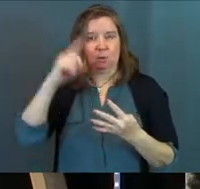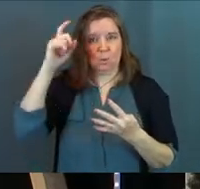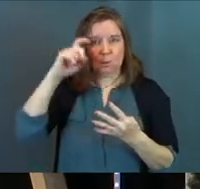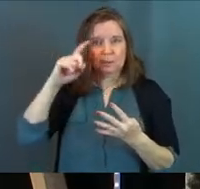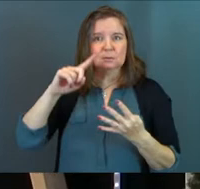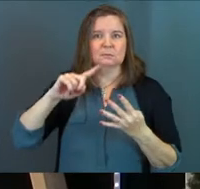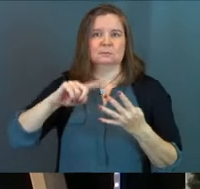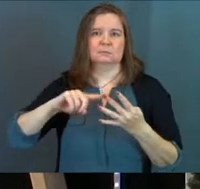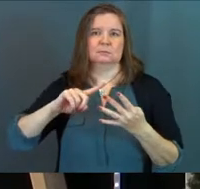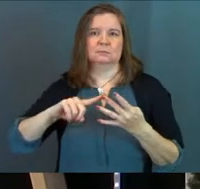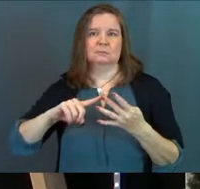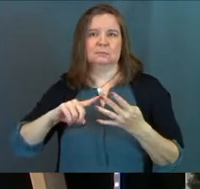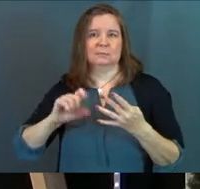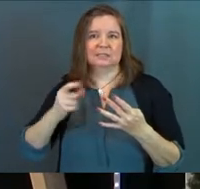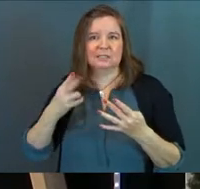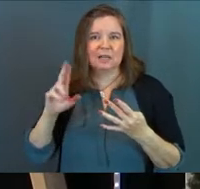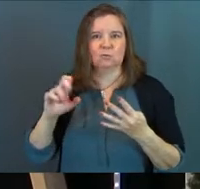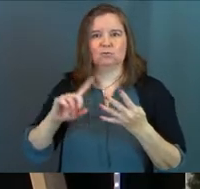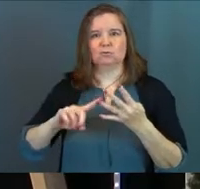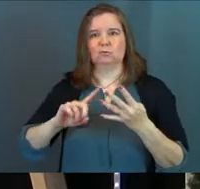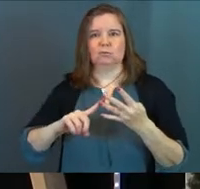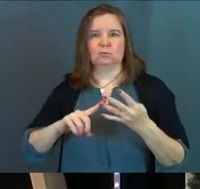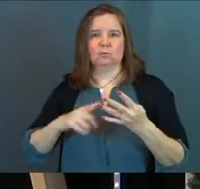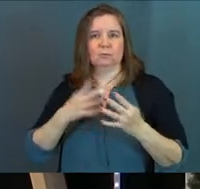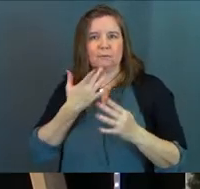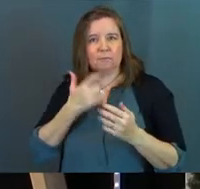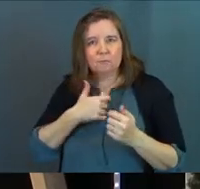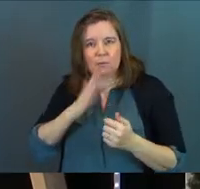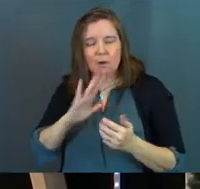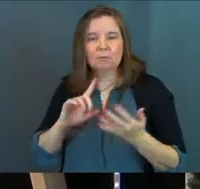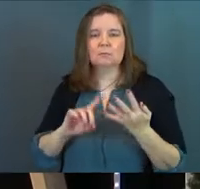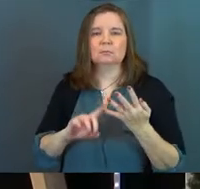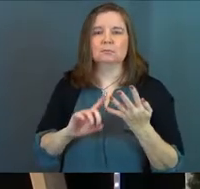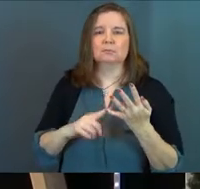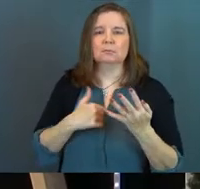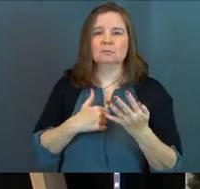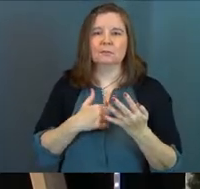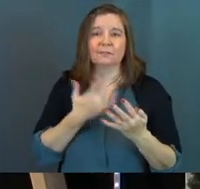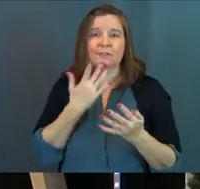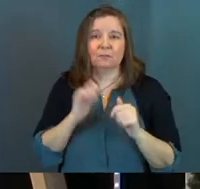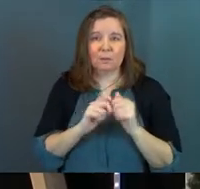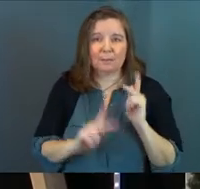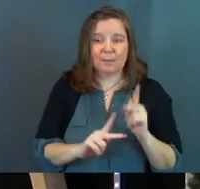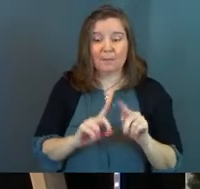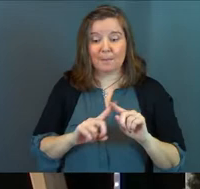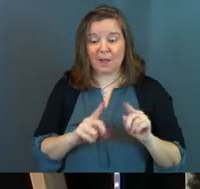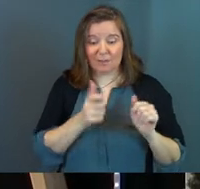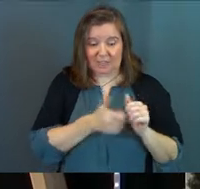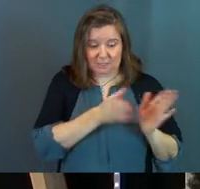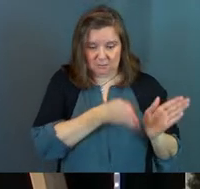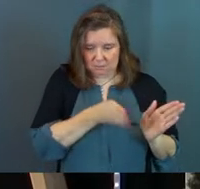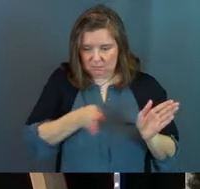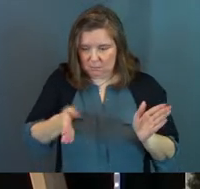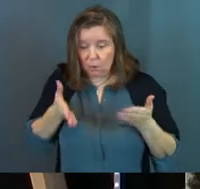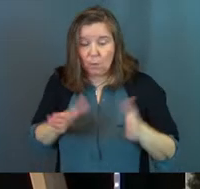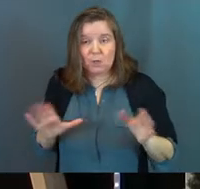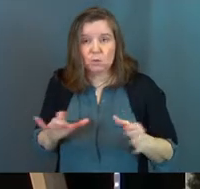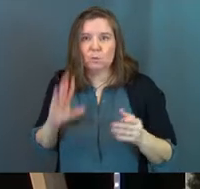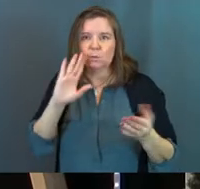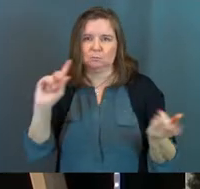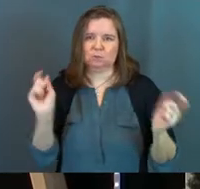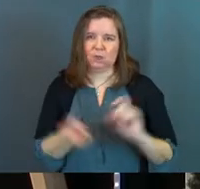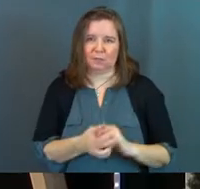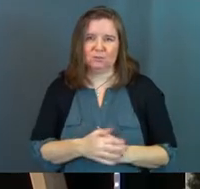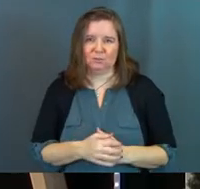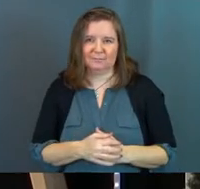for every single one of those phases, the way that you do it is going to change. And you're like, well, that sounds complicated.